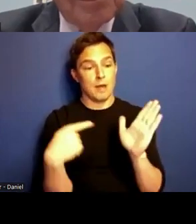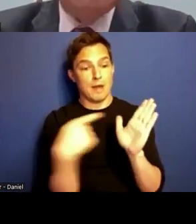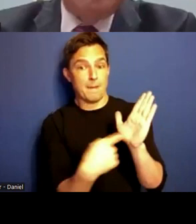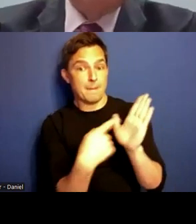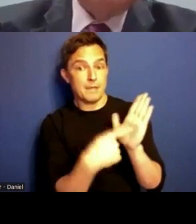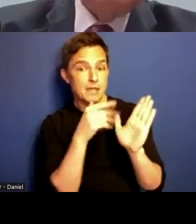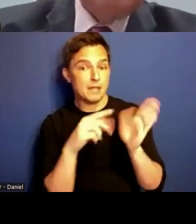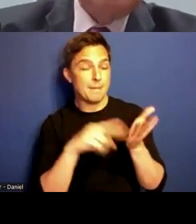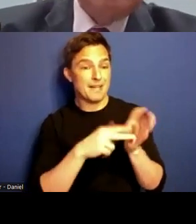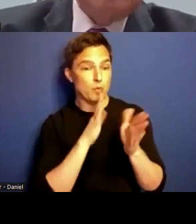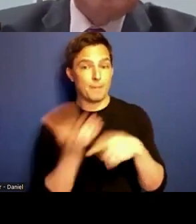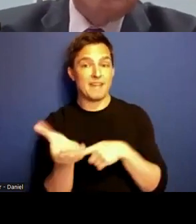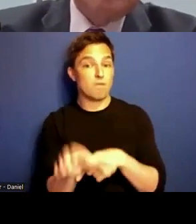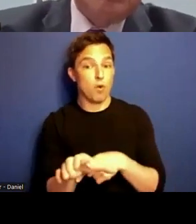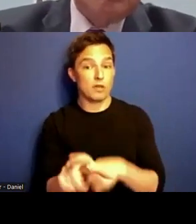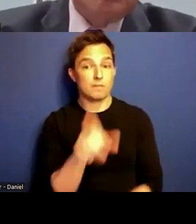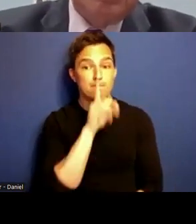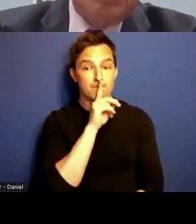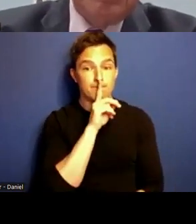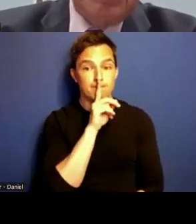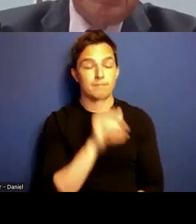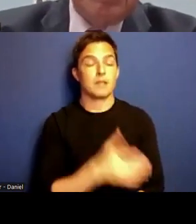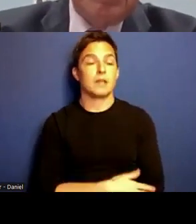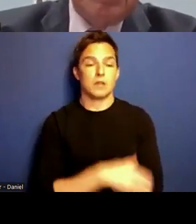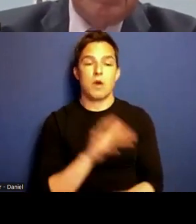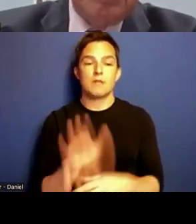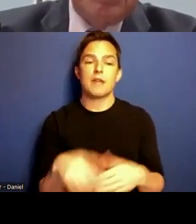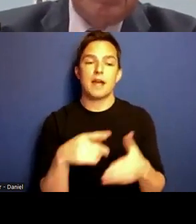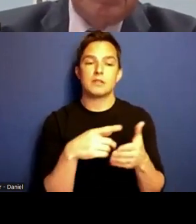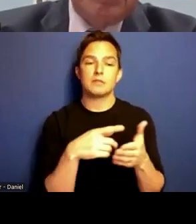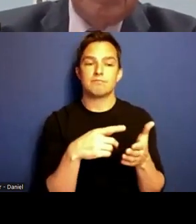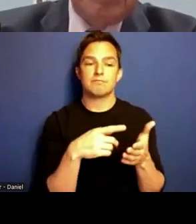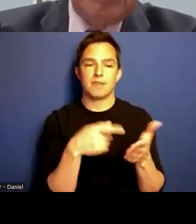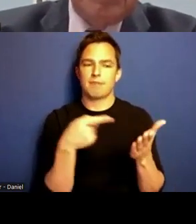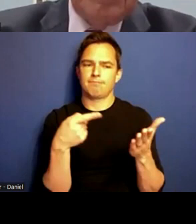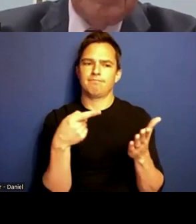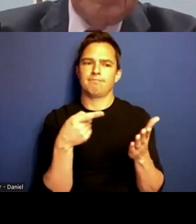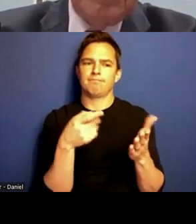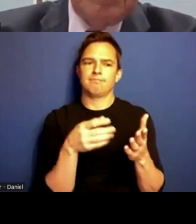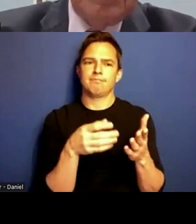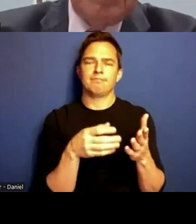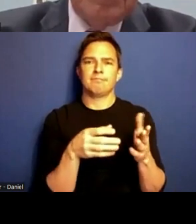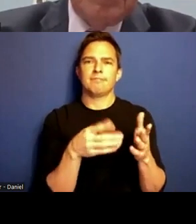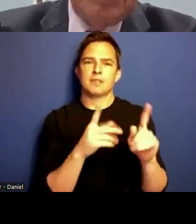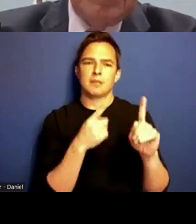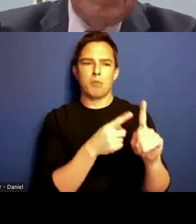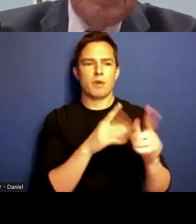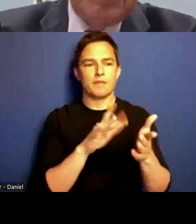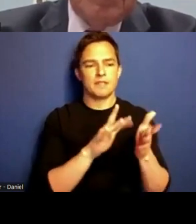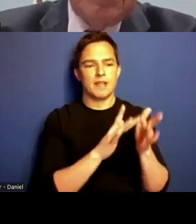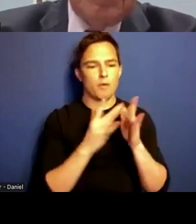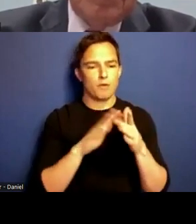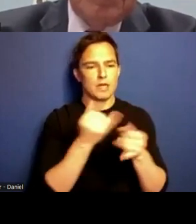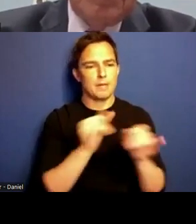be enforced. And so that's what is the essence of the network of centers for independent